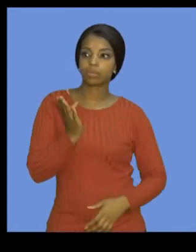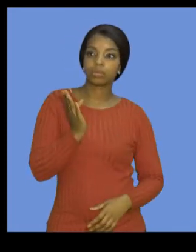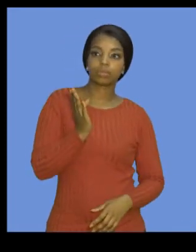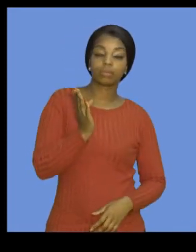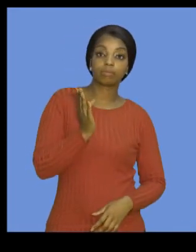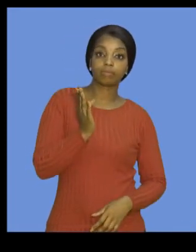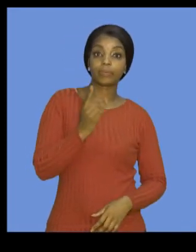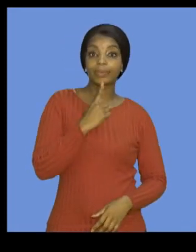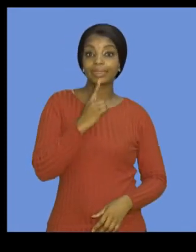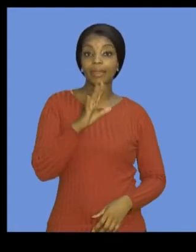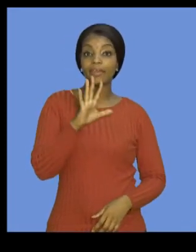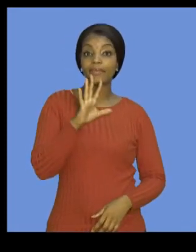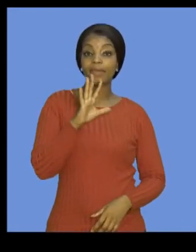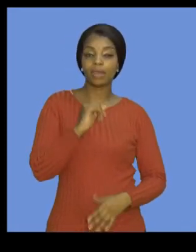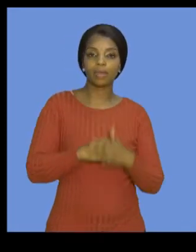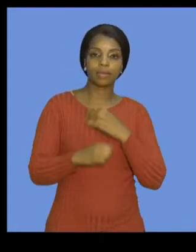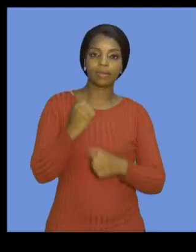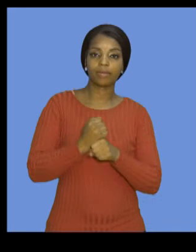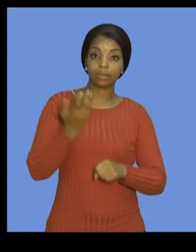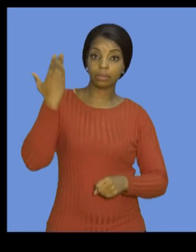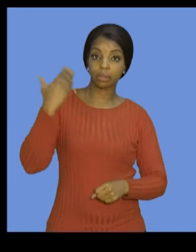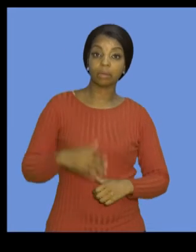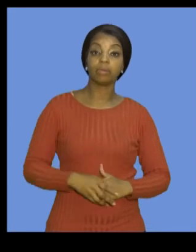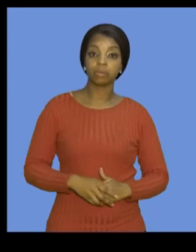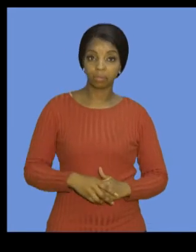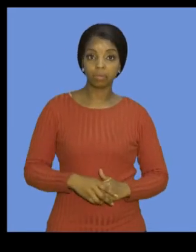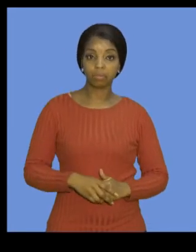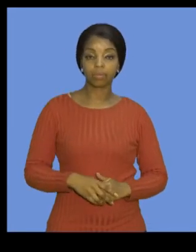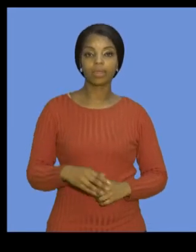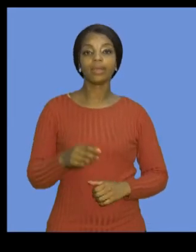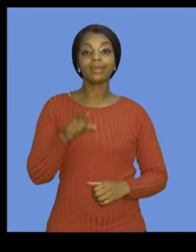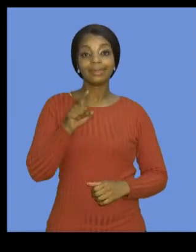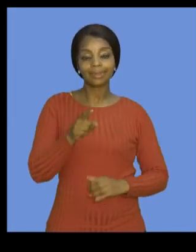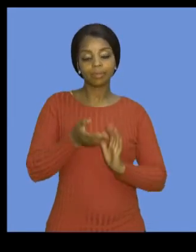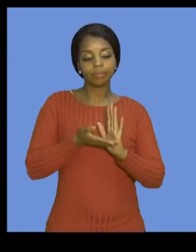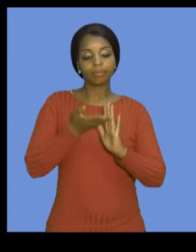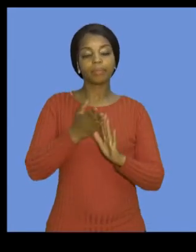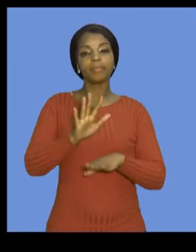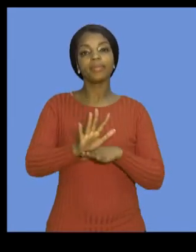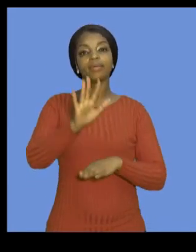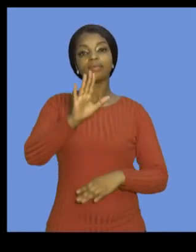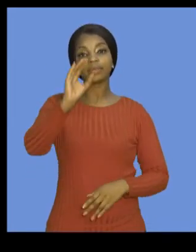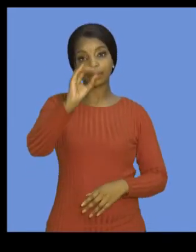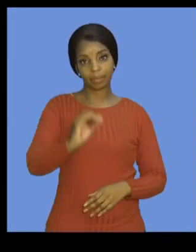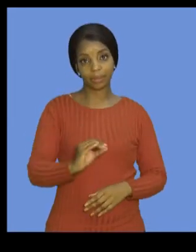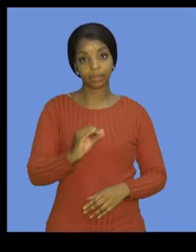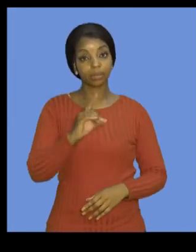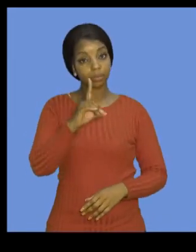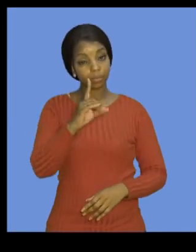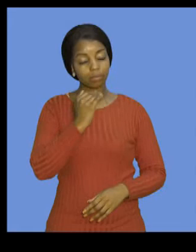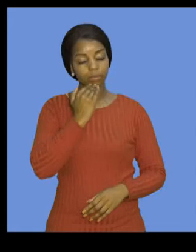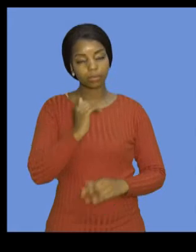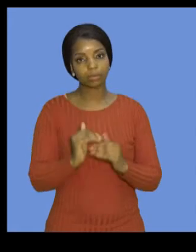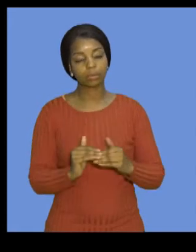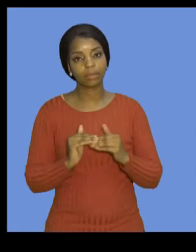says 5 years ago, and the amount grew by 15%. So understand something here. It does